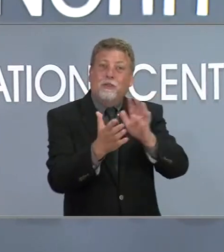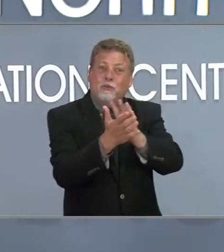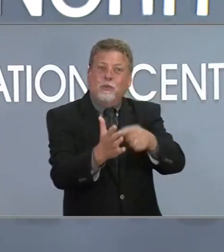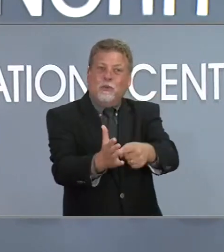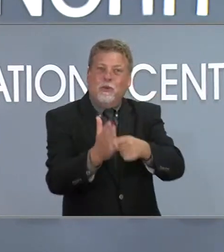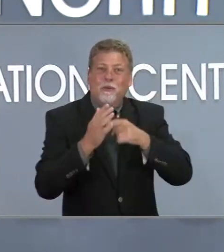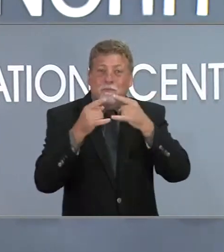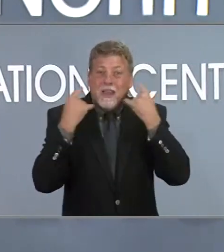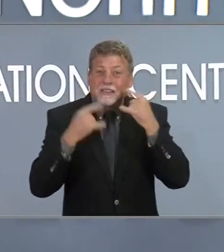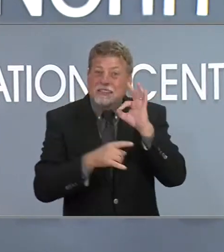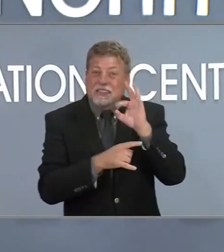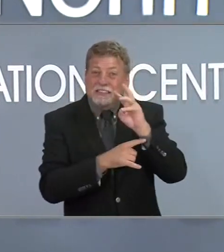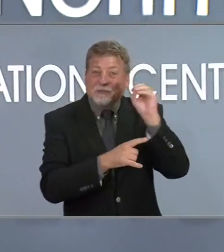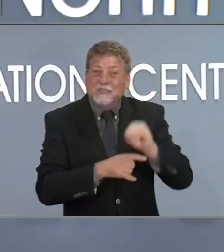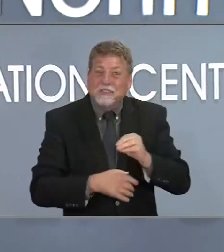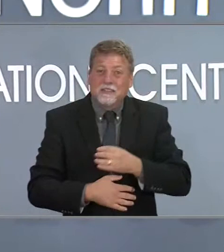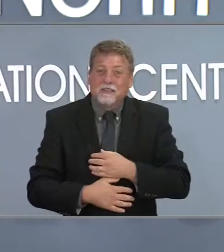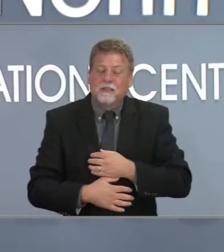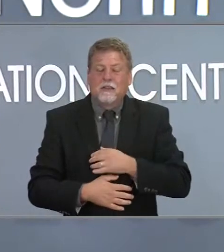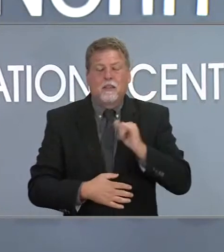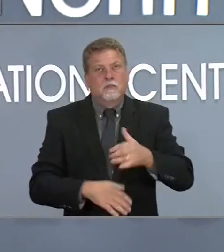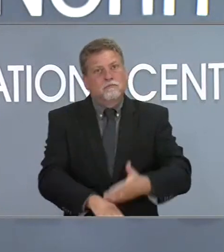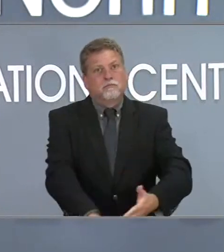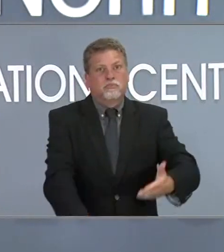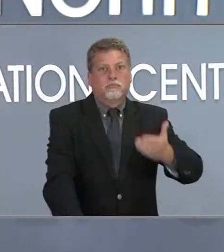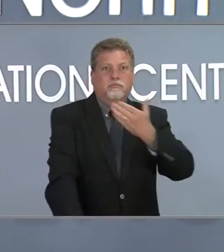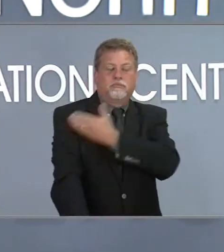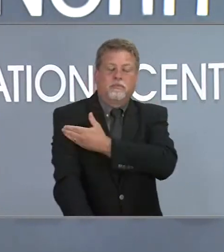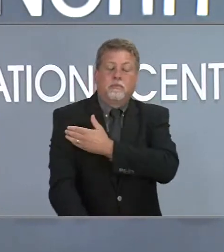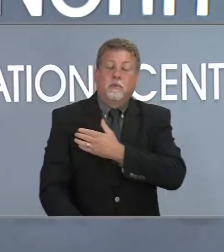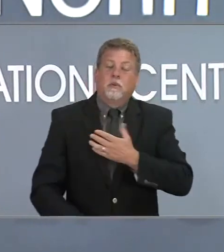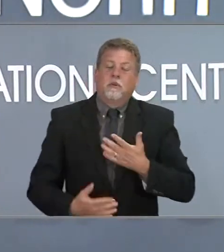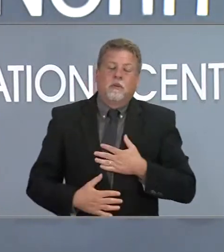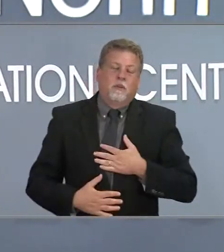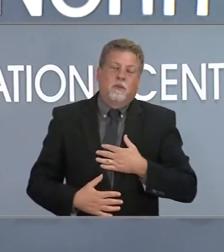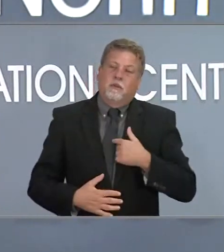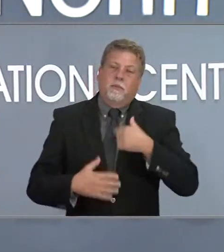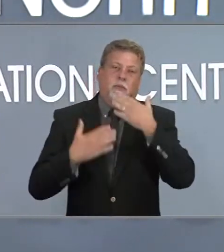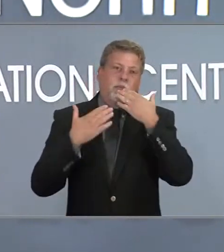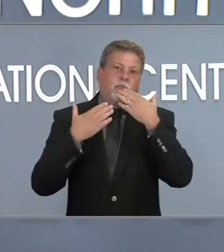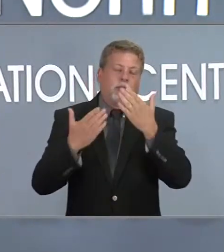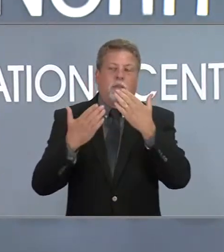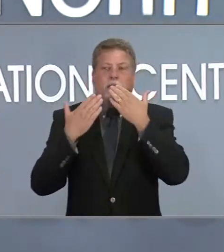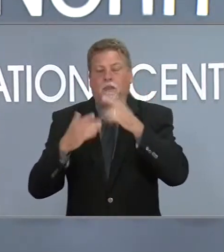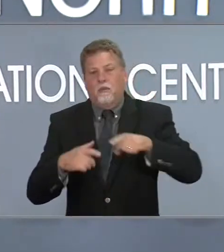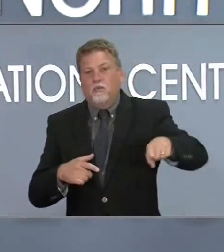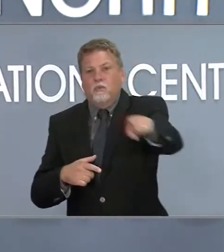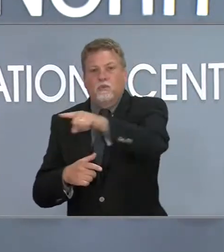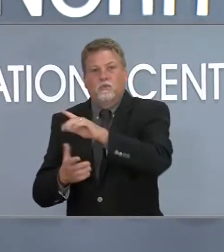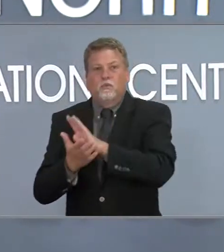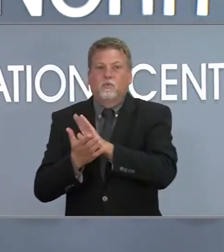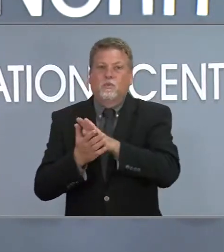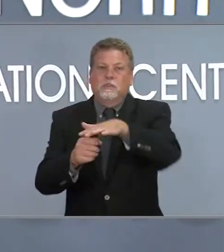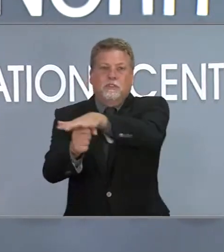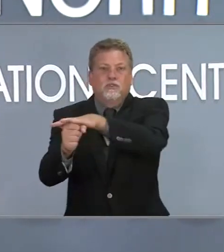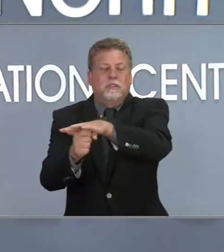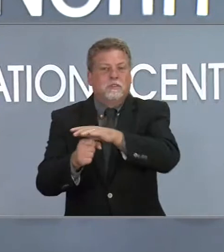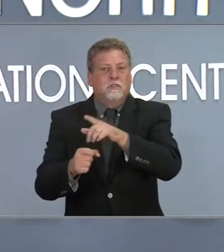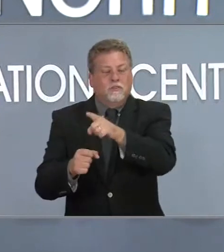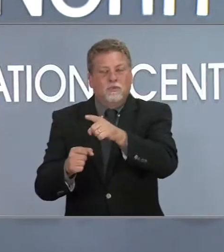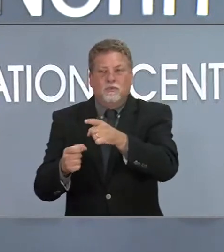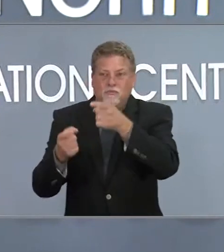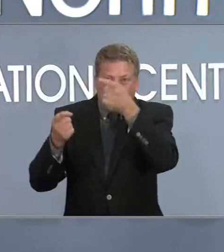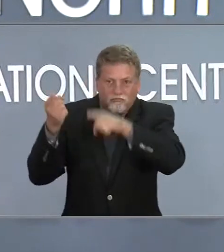increase. I'm glad so many districts have worked with our state health officials and their local health departments